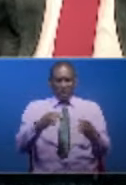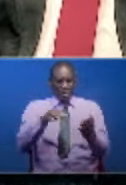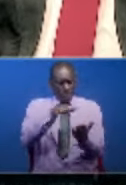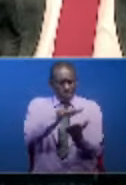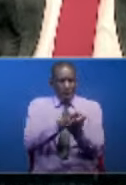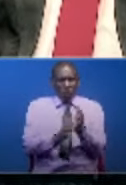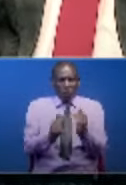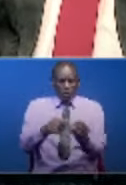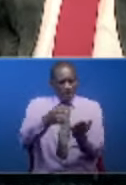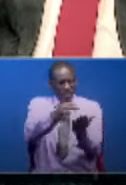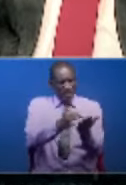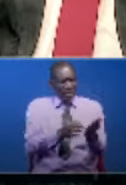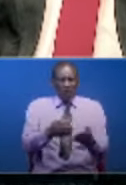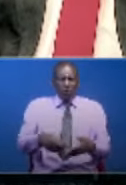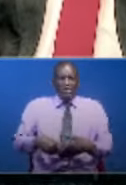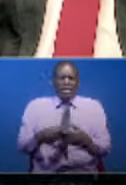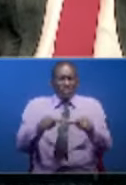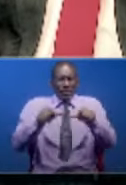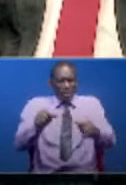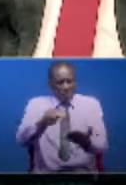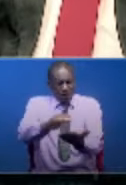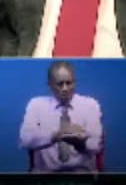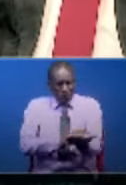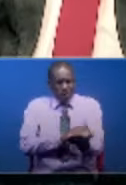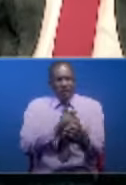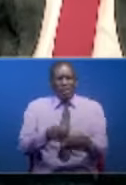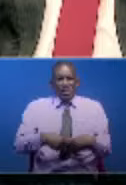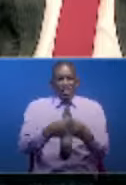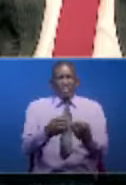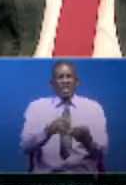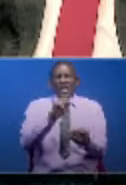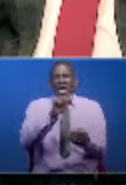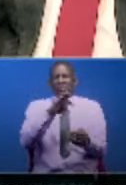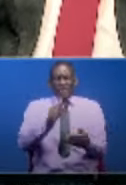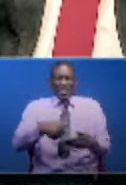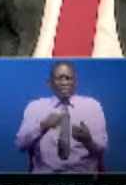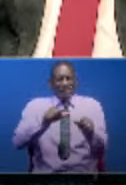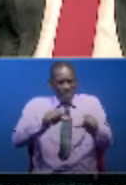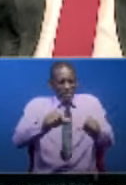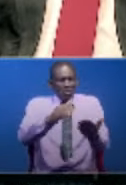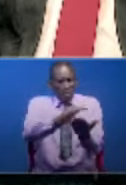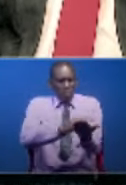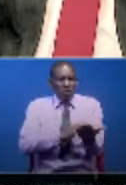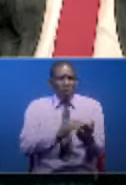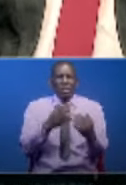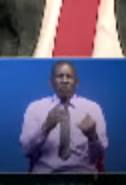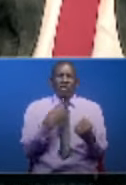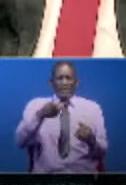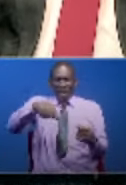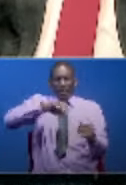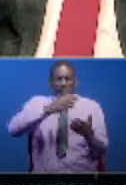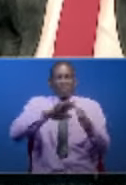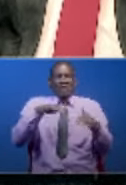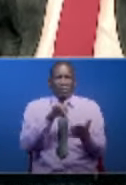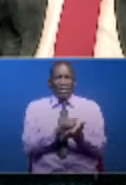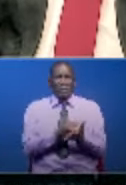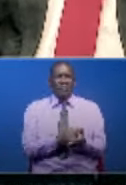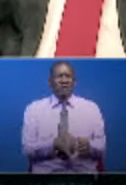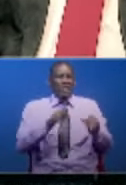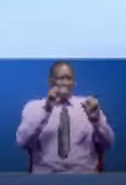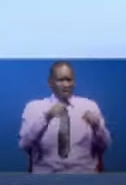seen issuing sustainability reports in the recent past. And not too far back, actually, you released your latest. Just tell us a little bit more about that. Yes,